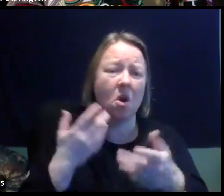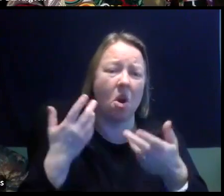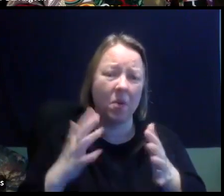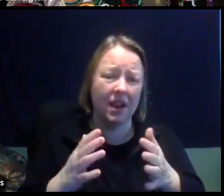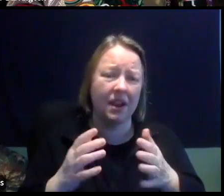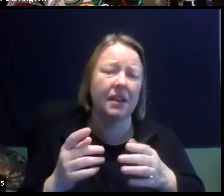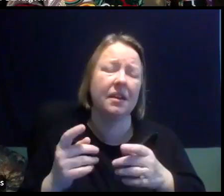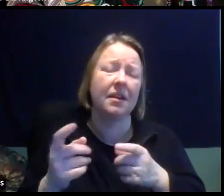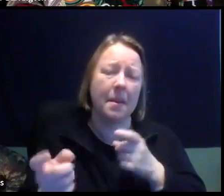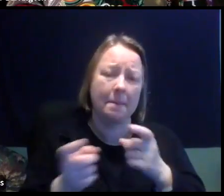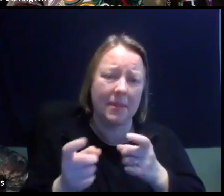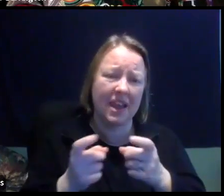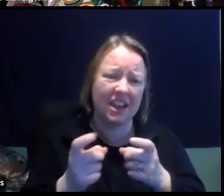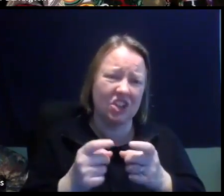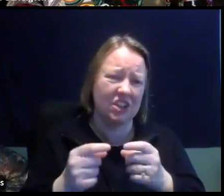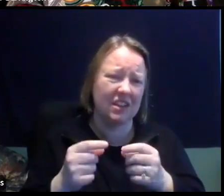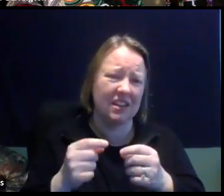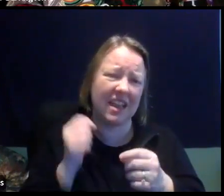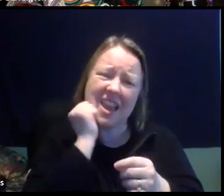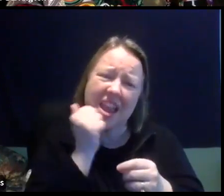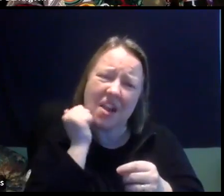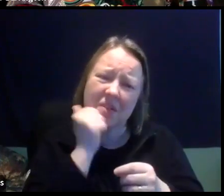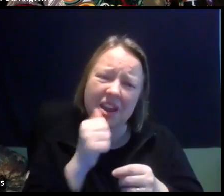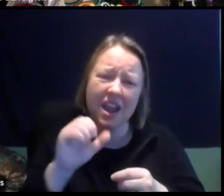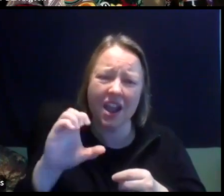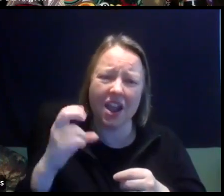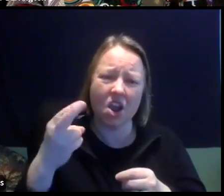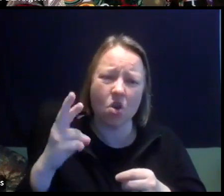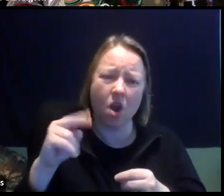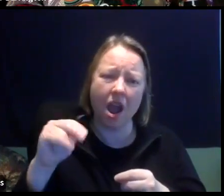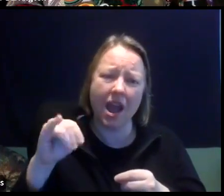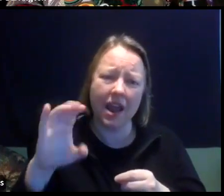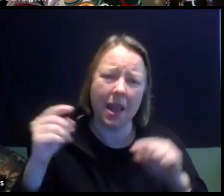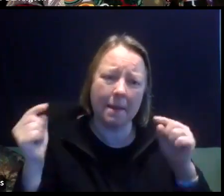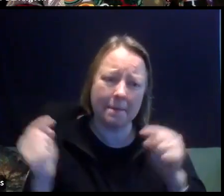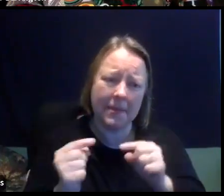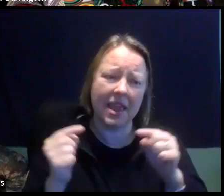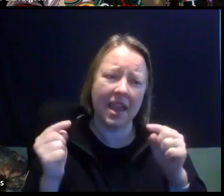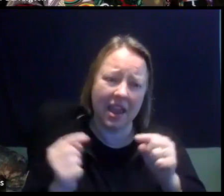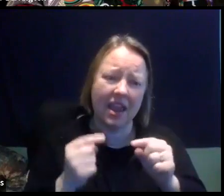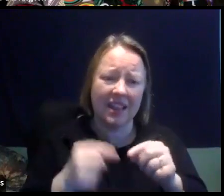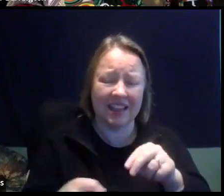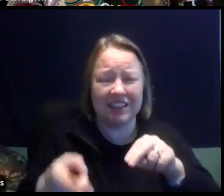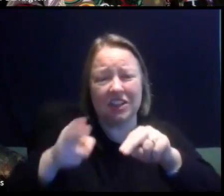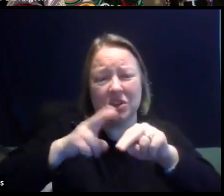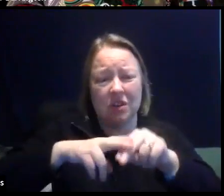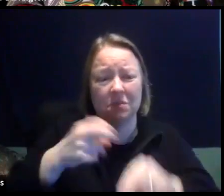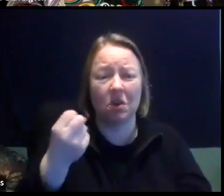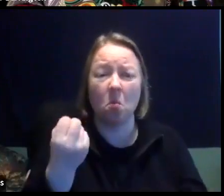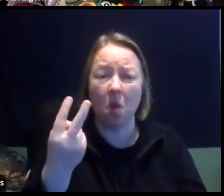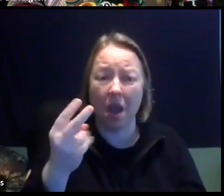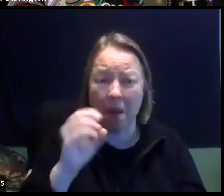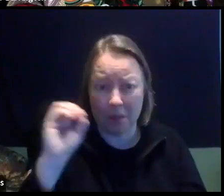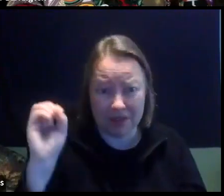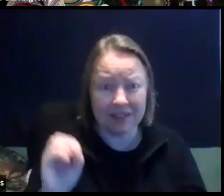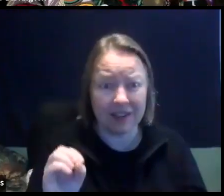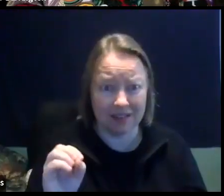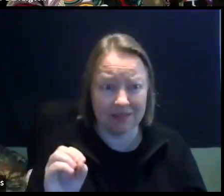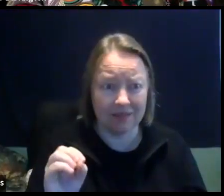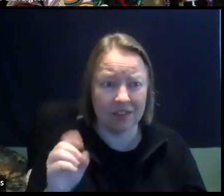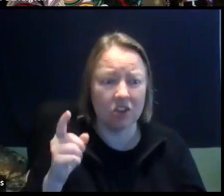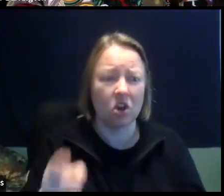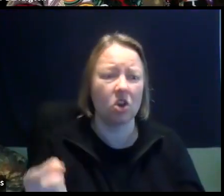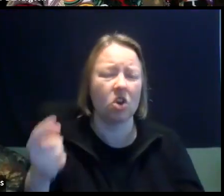managing chronic pain, chronic conditions, it's increased by 12%. And so when you